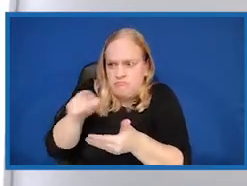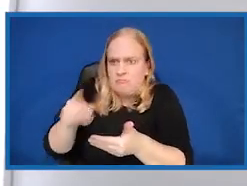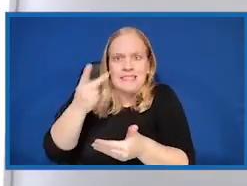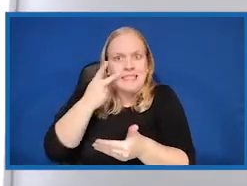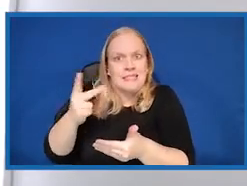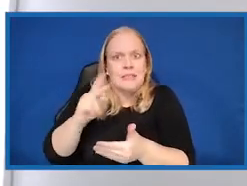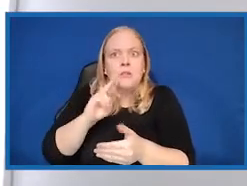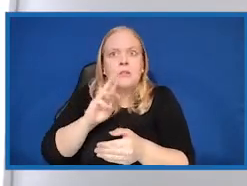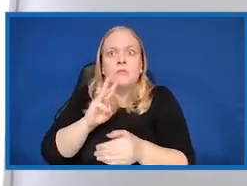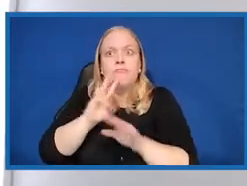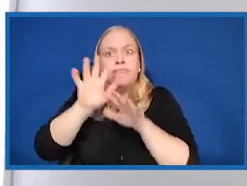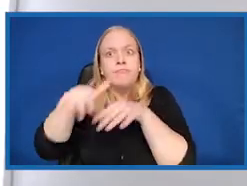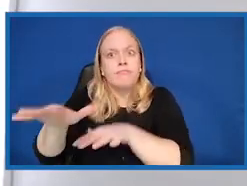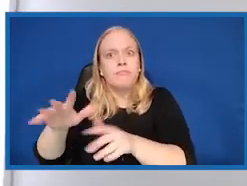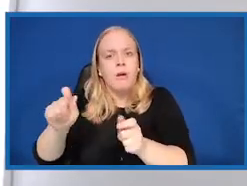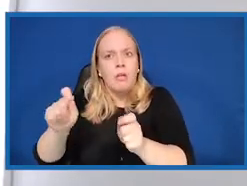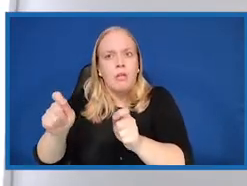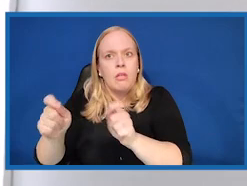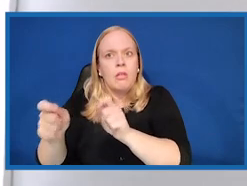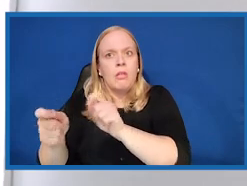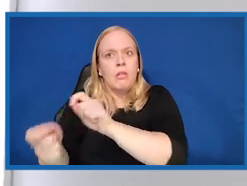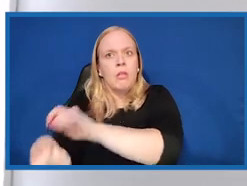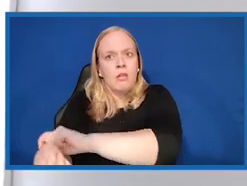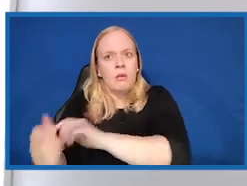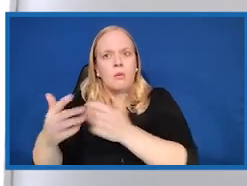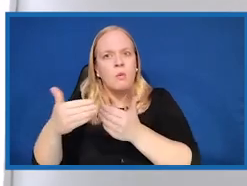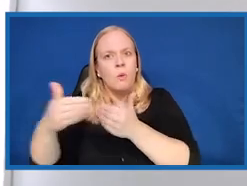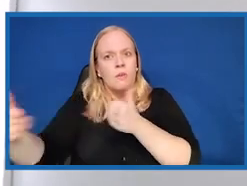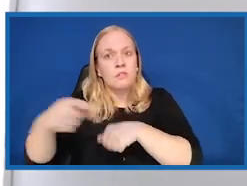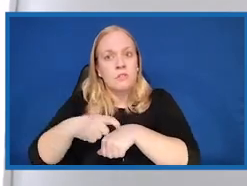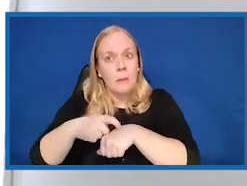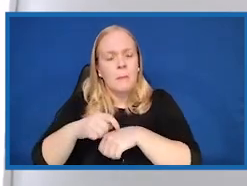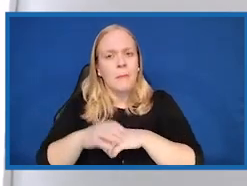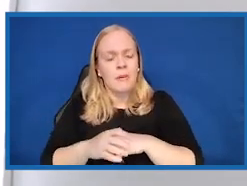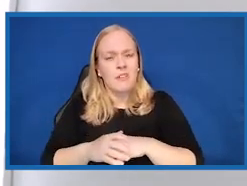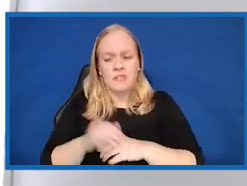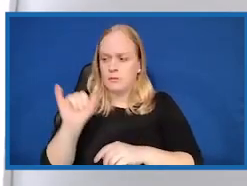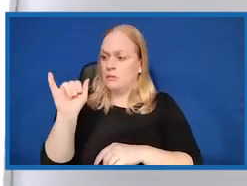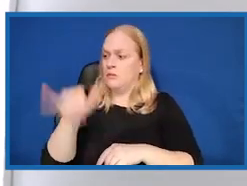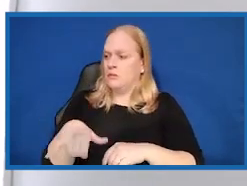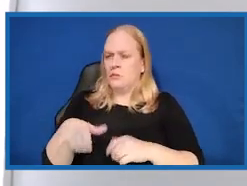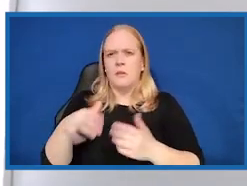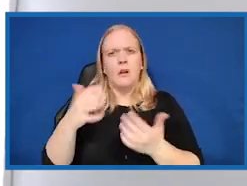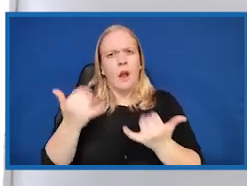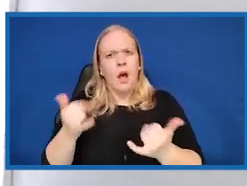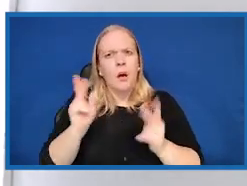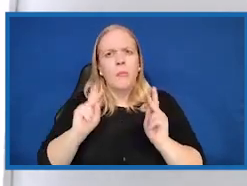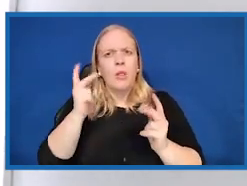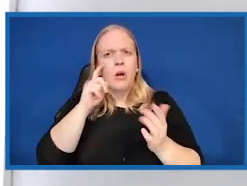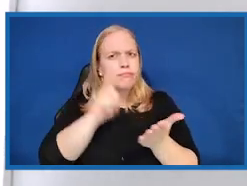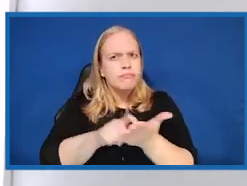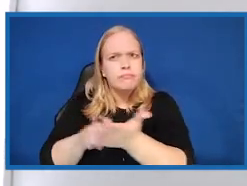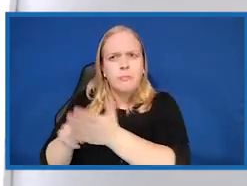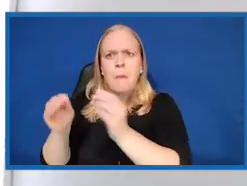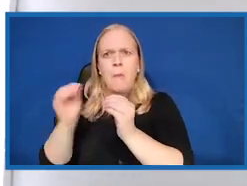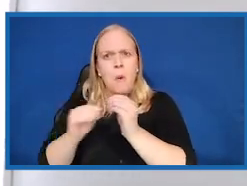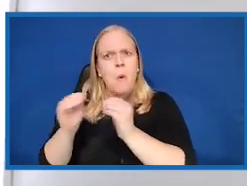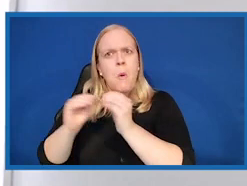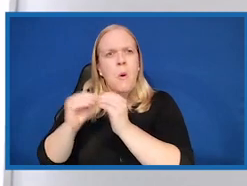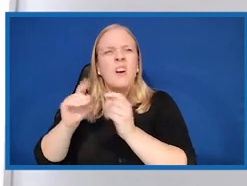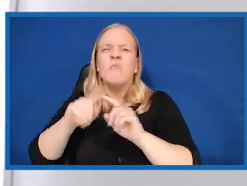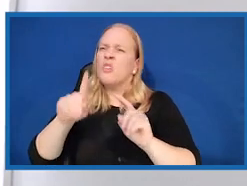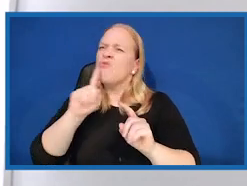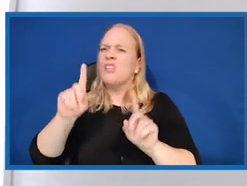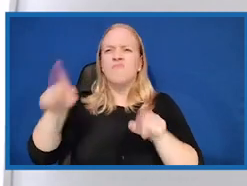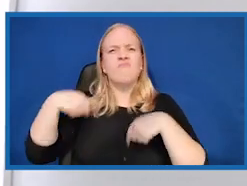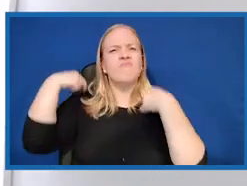actually changing over time. It's something that people are noticing more recently, but something that people have known for